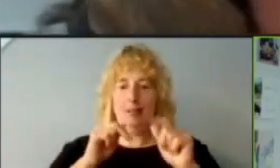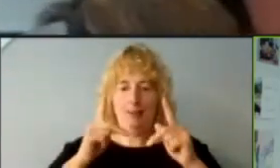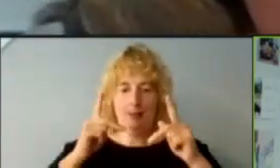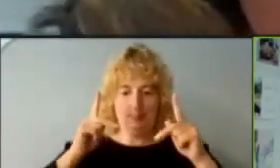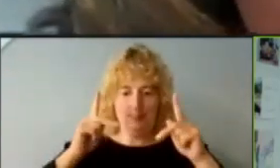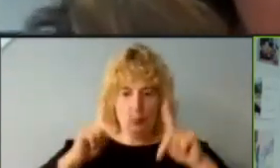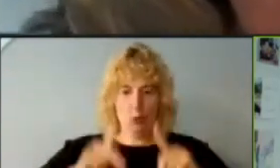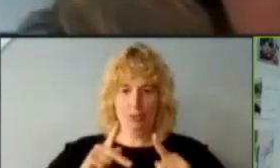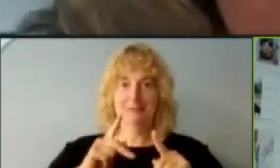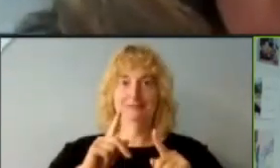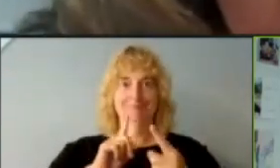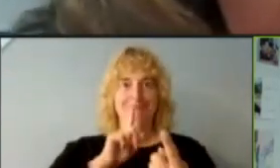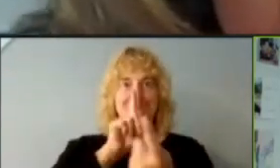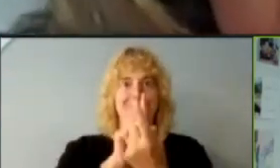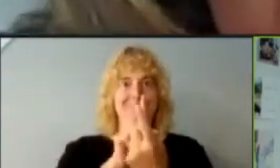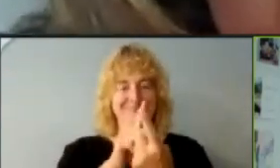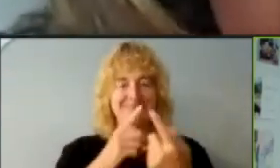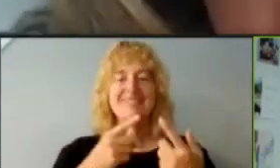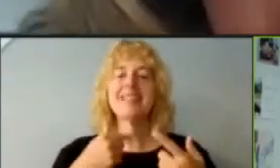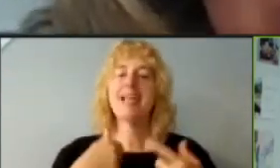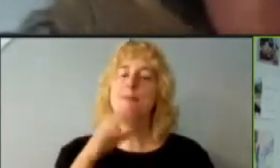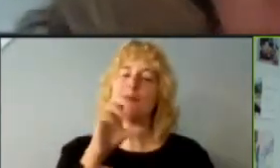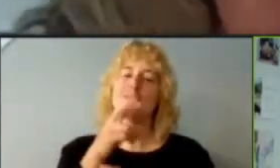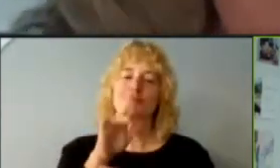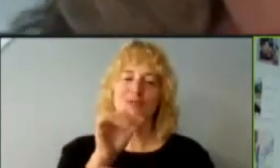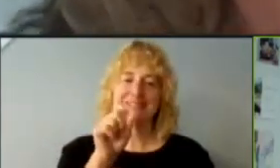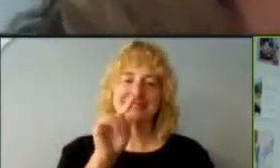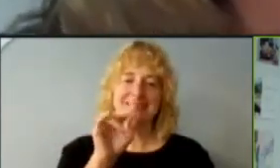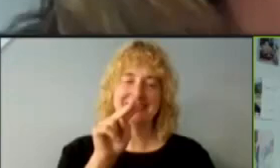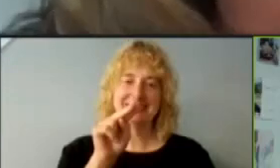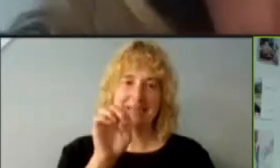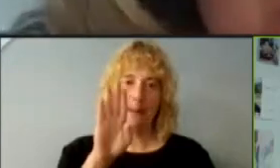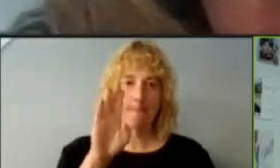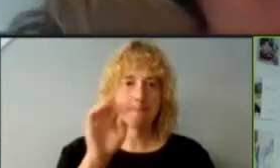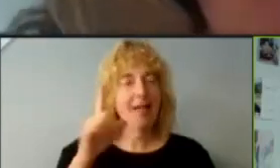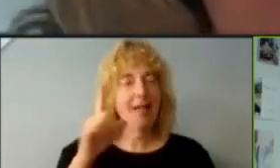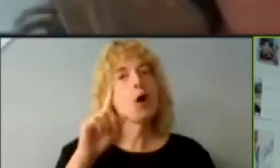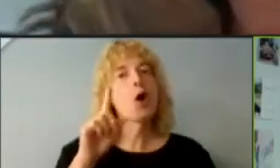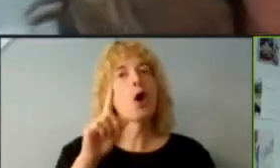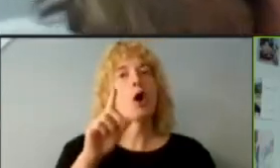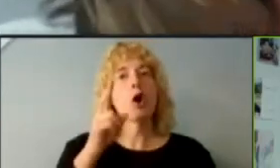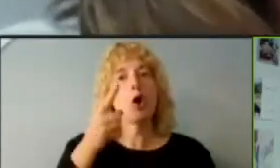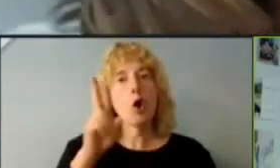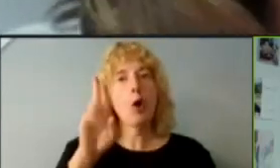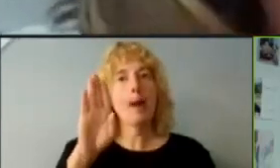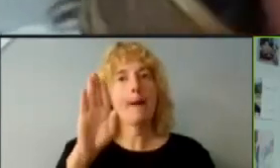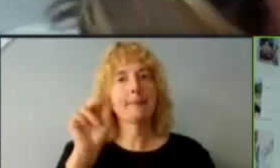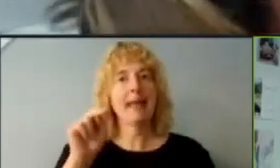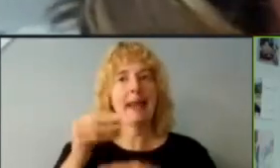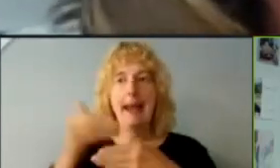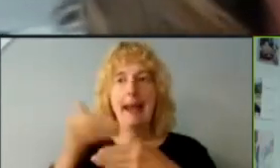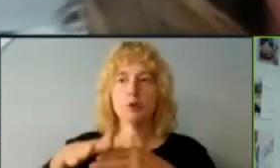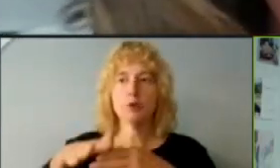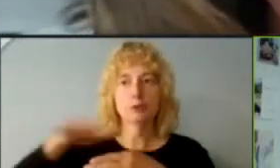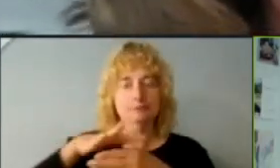Executive Director of Urban Neighborhood Initiatives. I'm a mother of 3 very